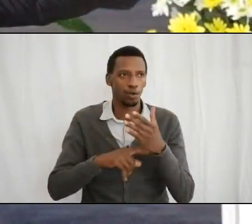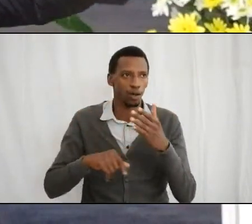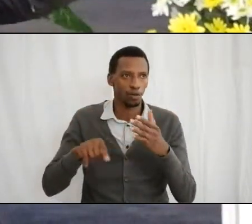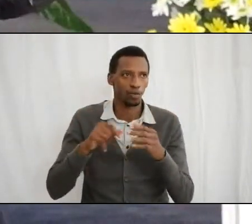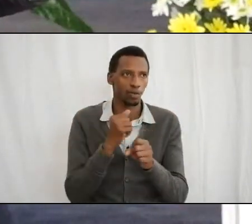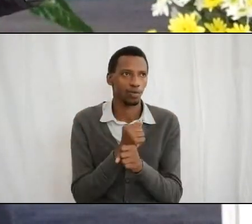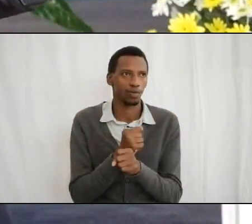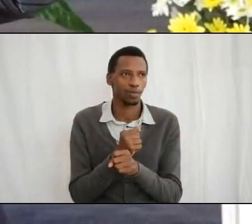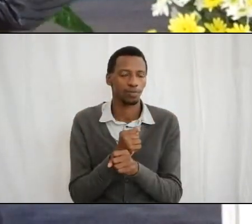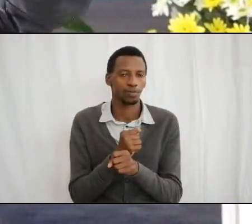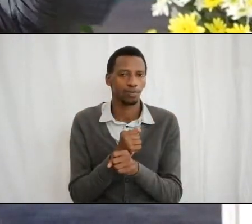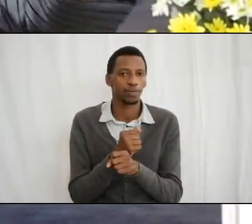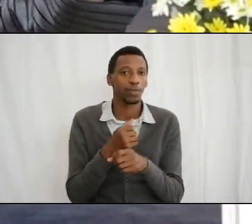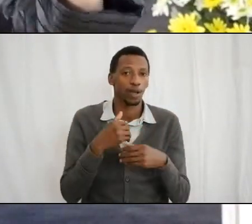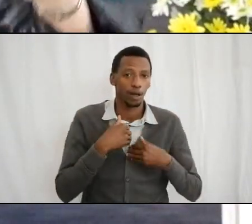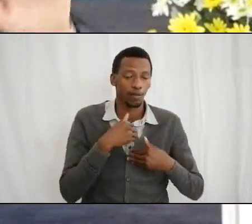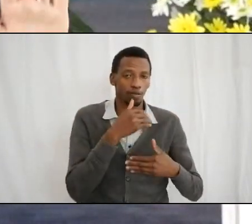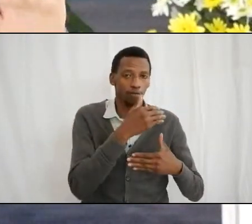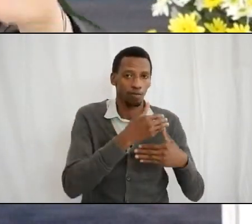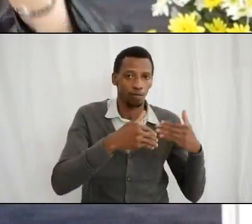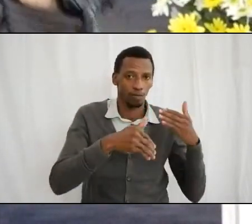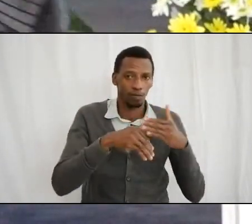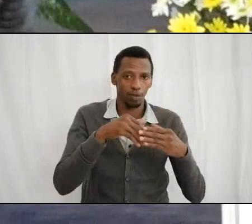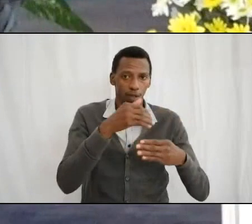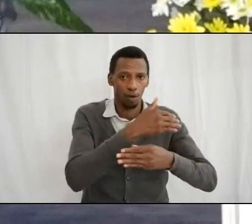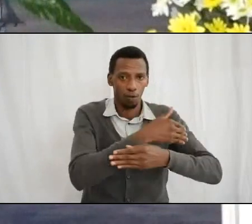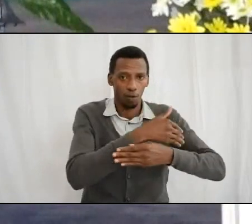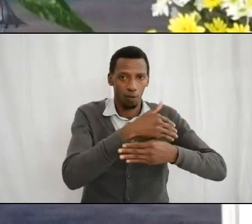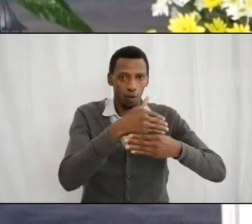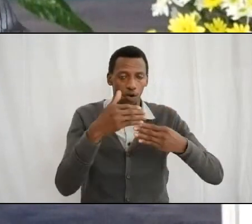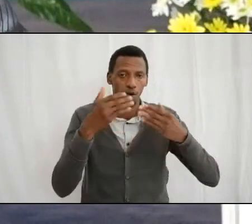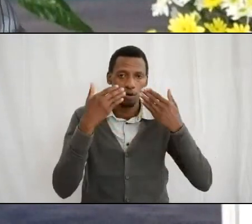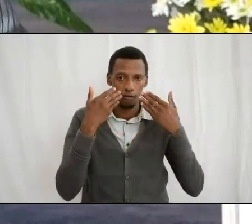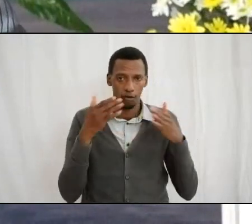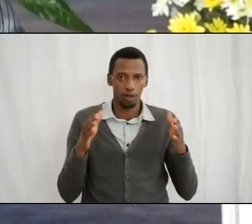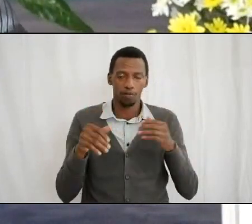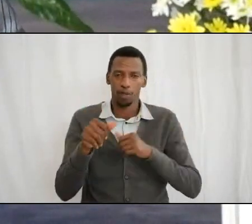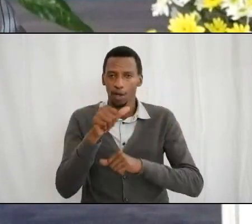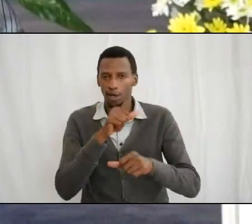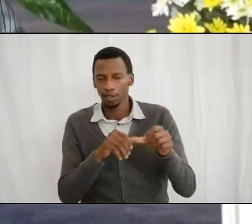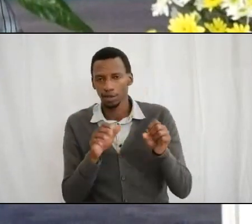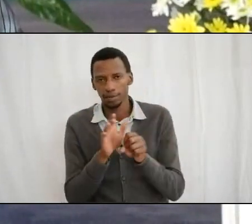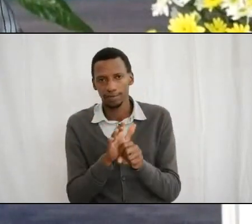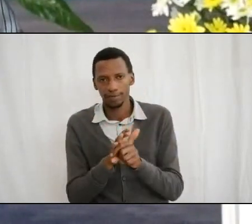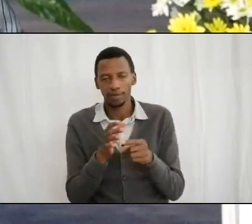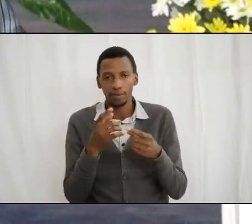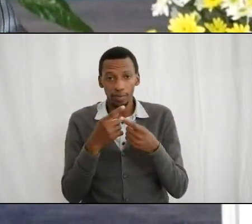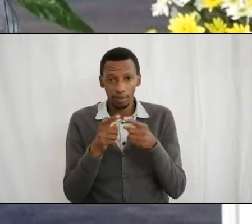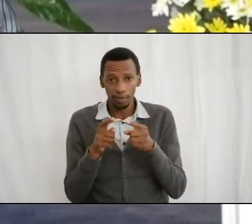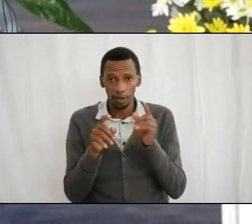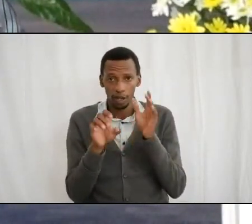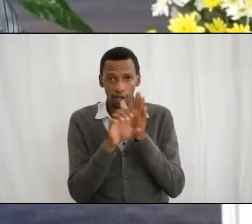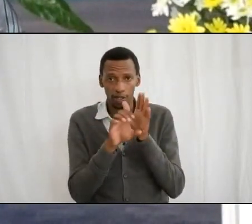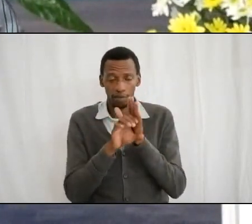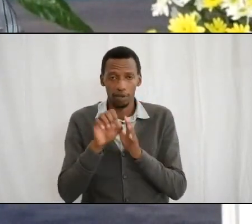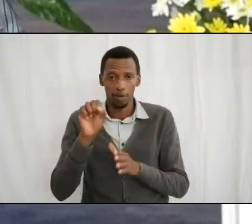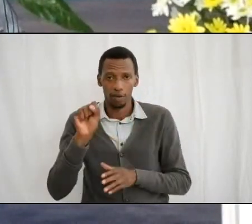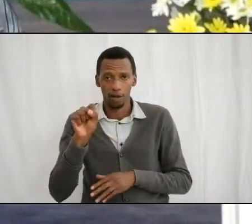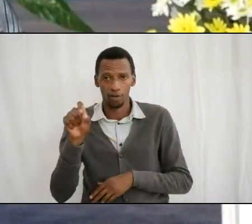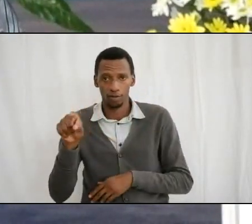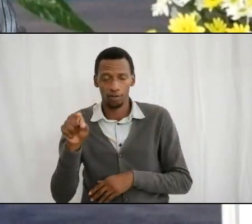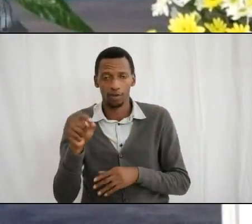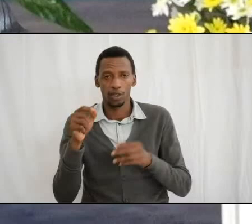Nehemiah, they have built the wall, they have done a lot of things, and then comes Nehemiah chapter 5, and that chapter